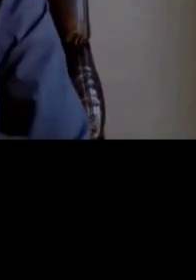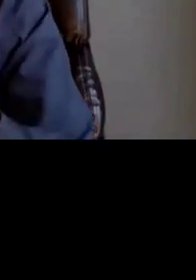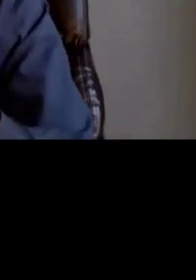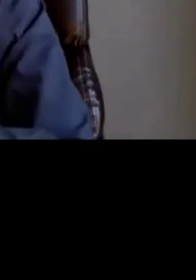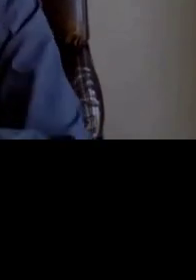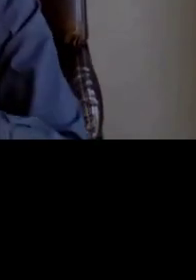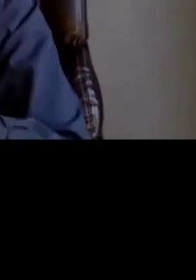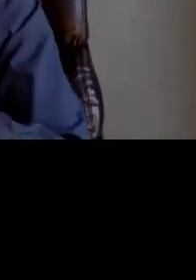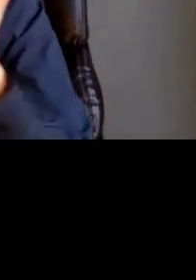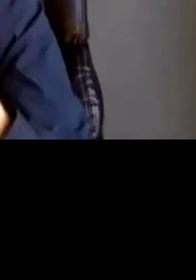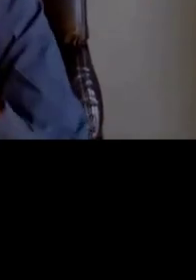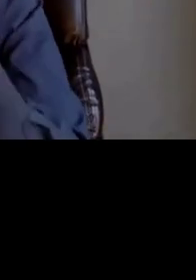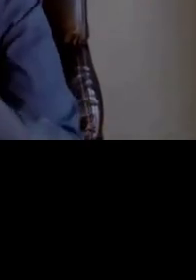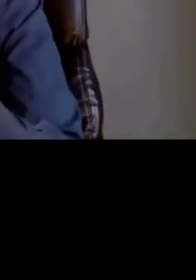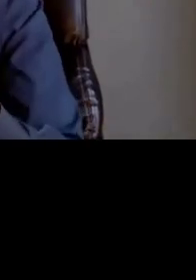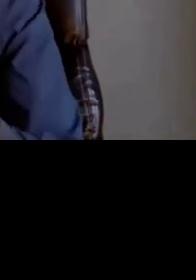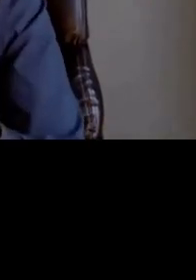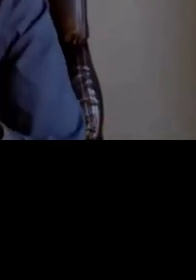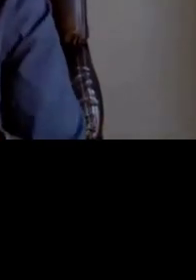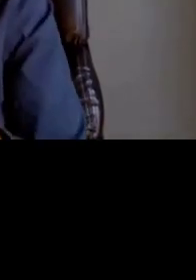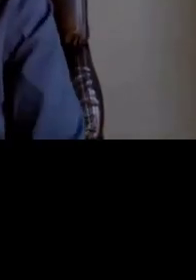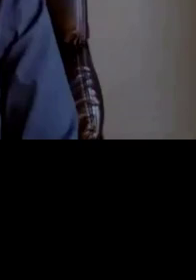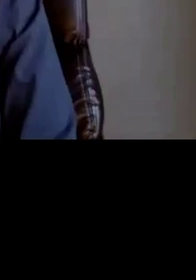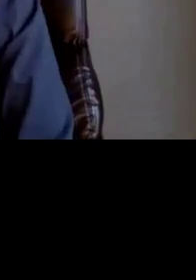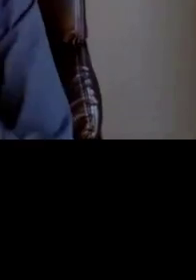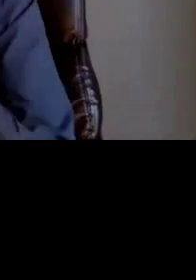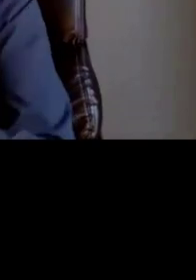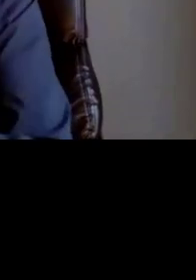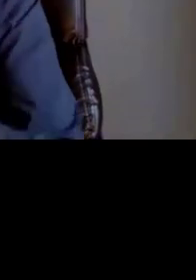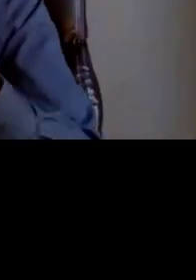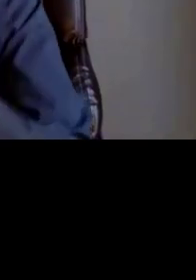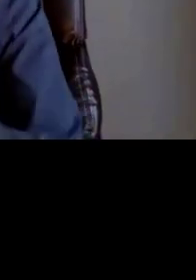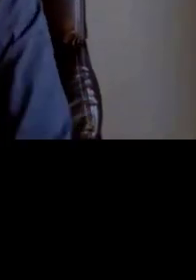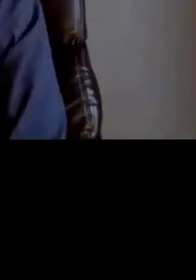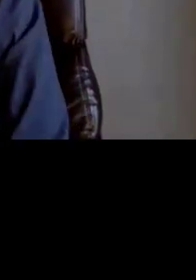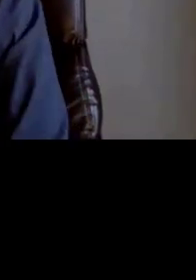Alabama called Talladega College. And my first supports were from